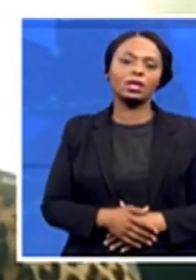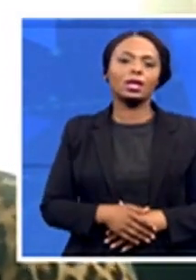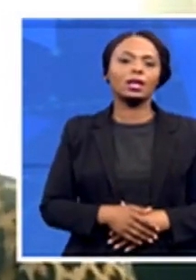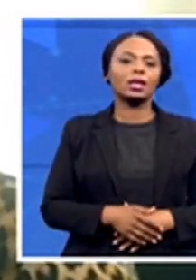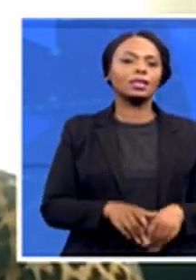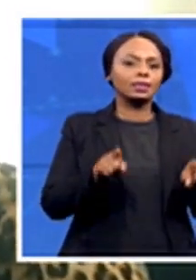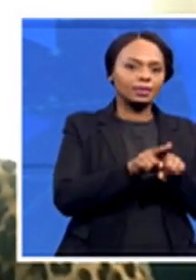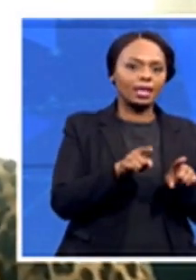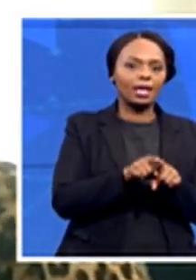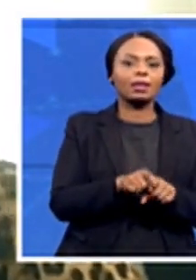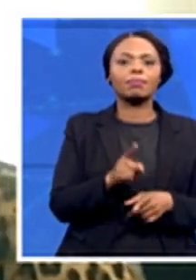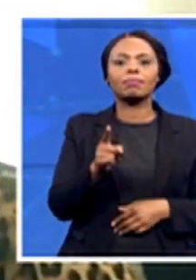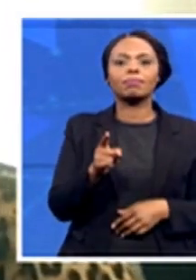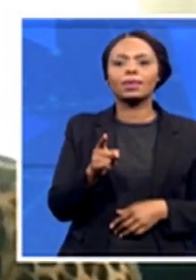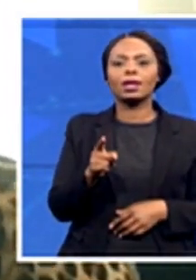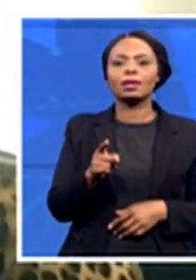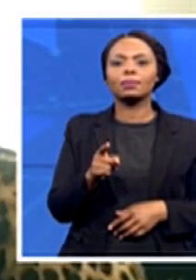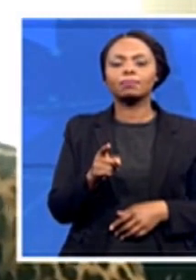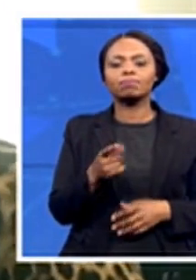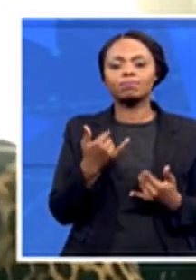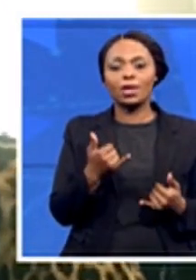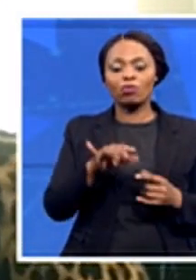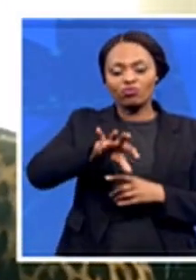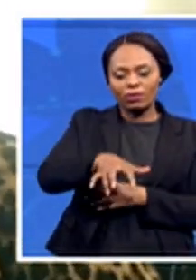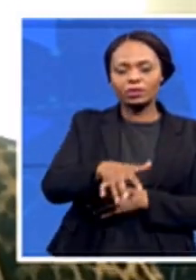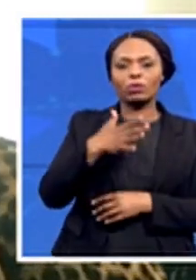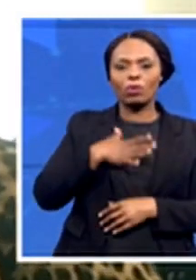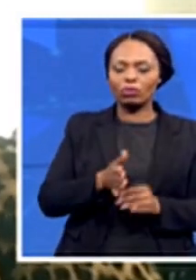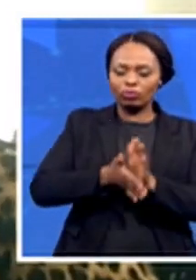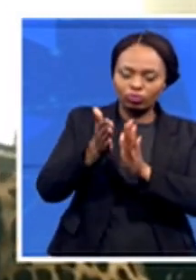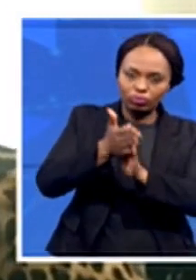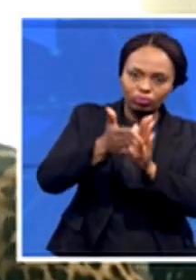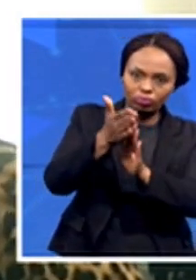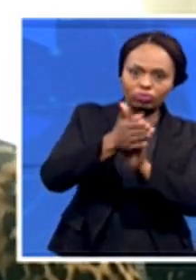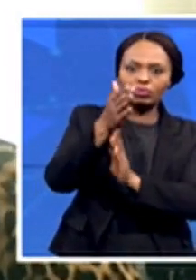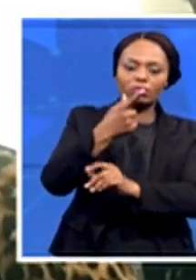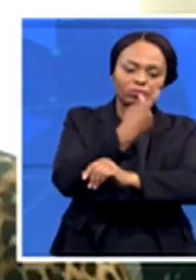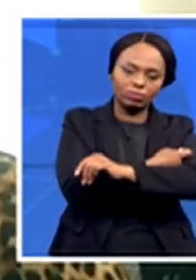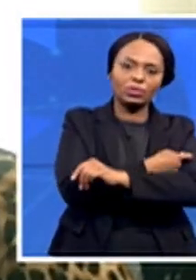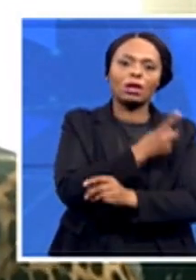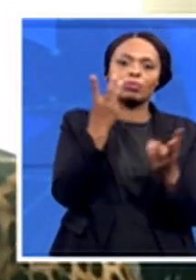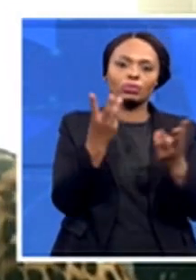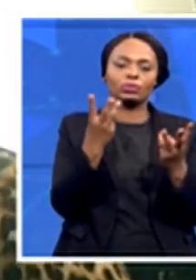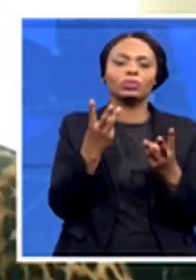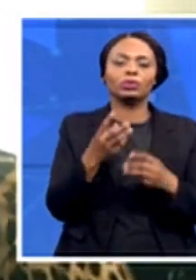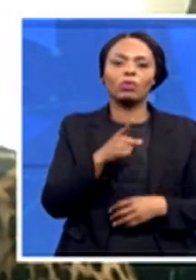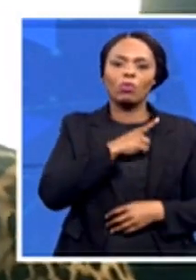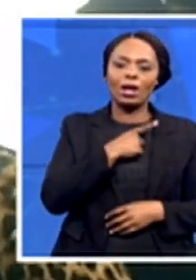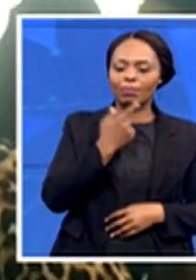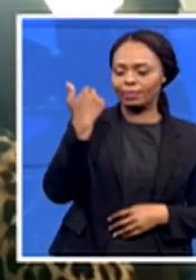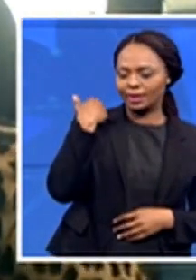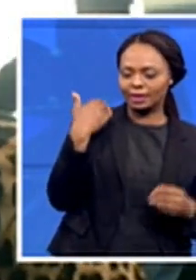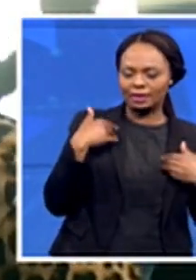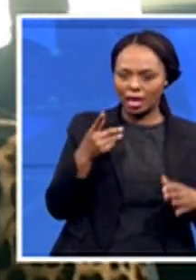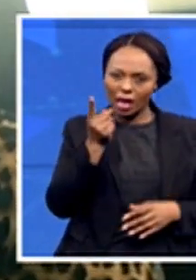see this type of arrangement happening. And as we were starting yesterday, we were just testing the waters, and we are confident now, and we want to